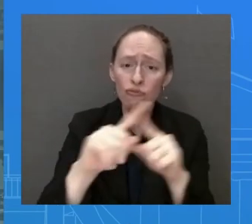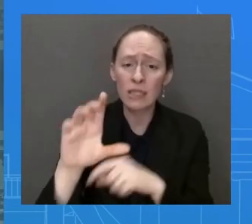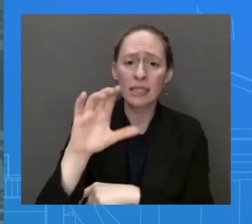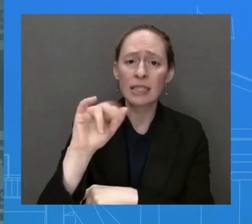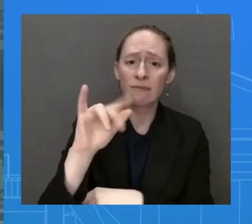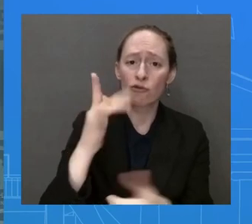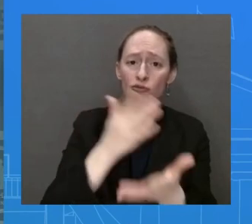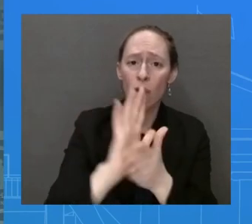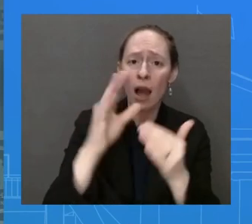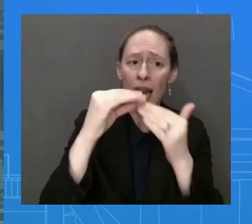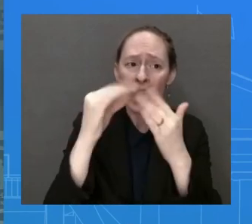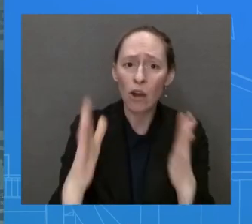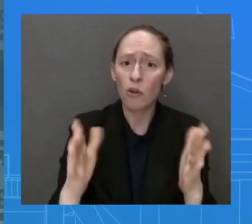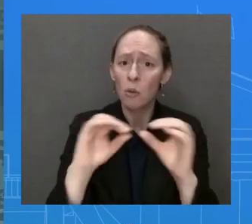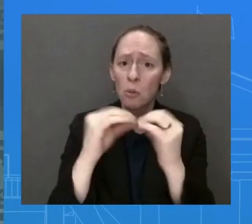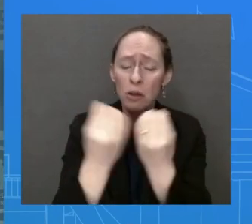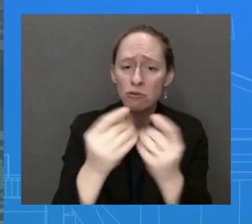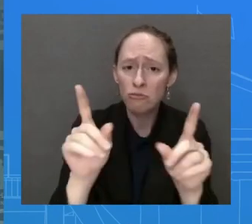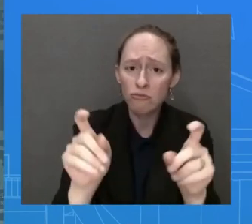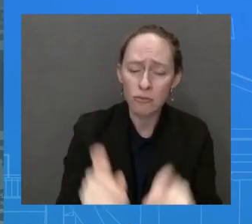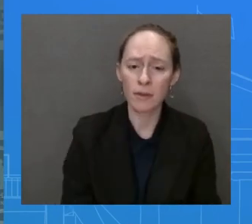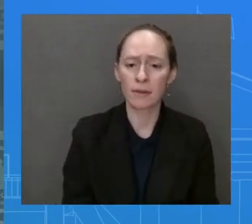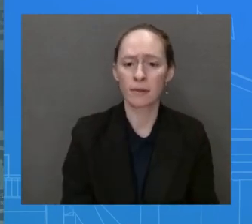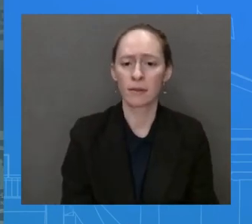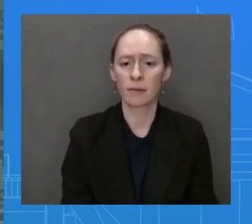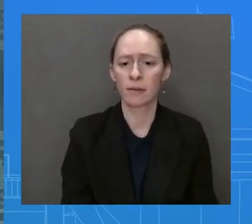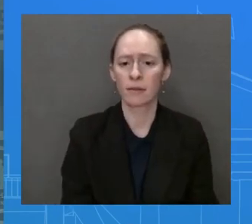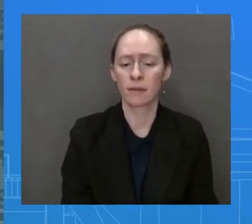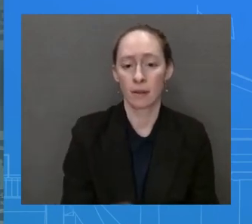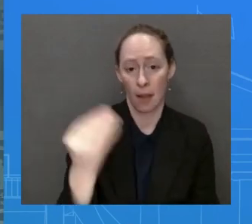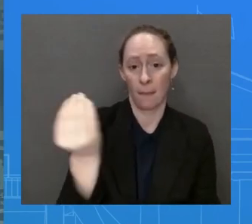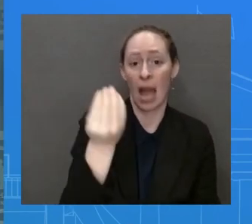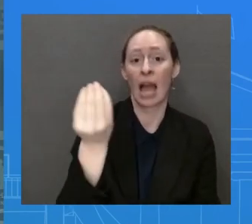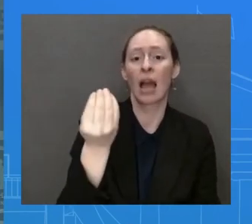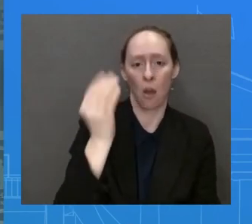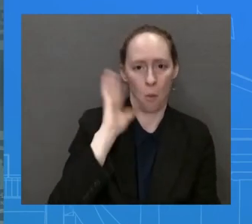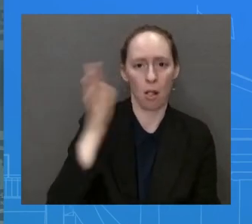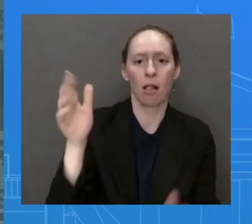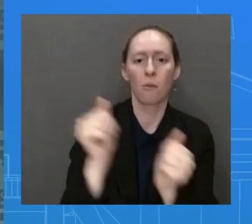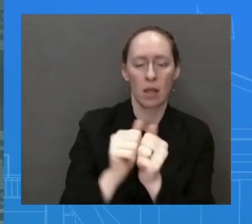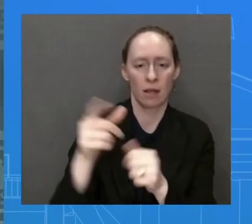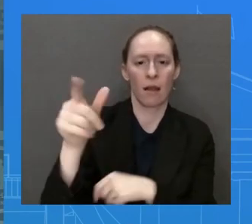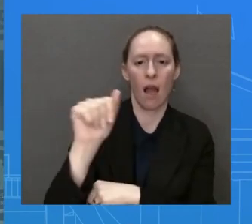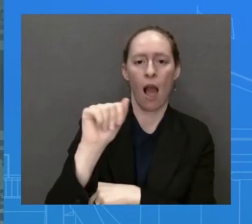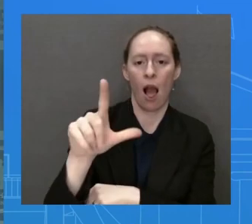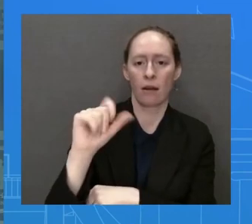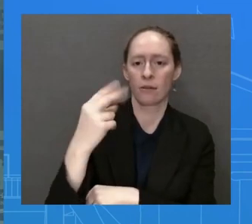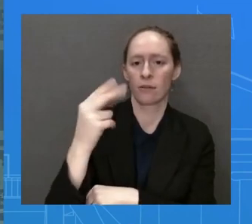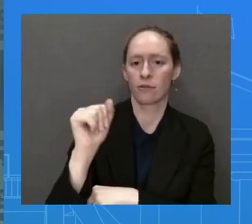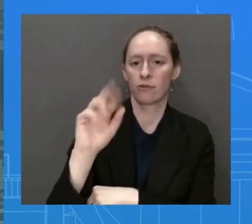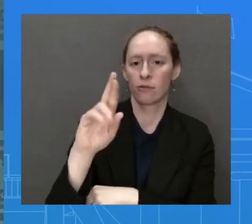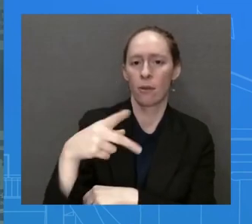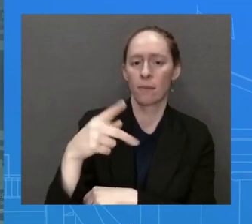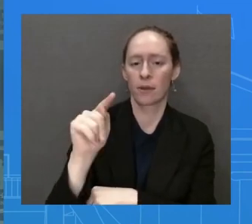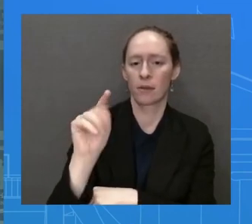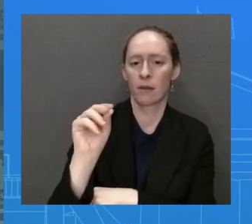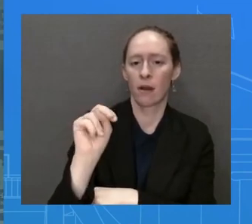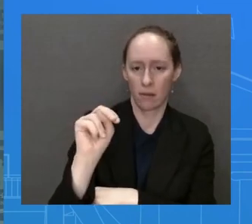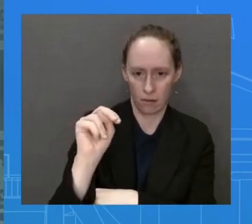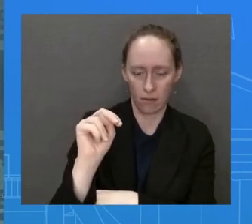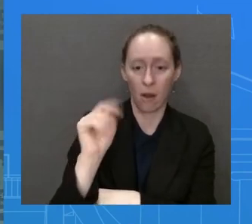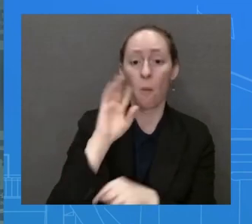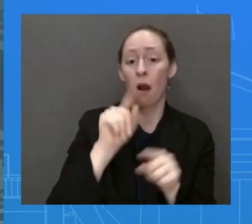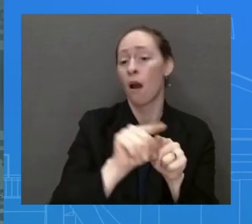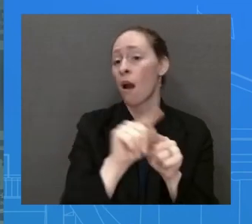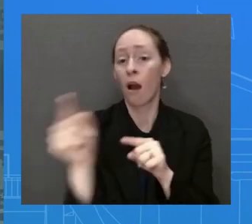joining Reverend Al at the National Action Network. There'll be many civil rights representatives there. There will be many at the church who will also